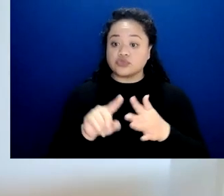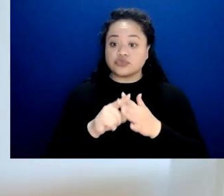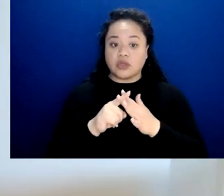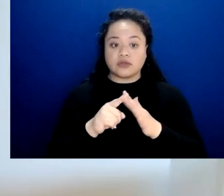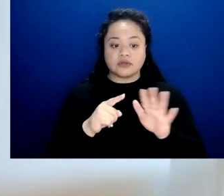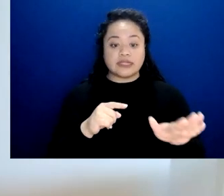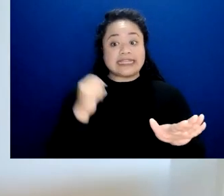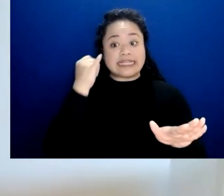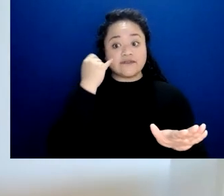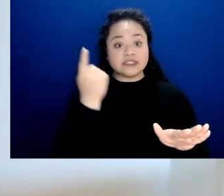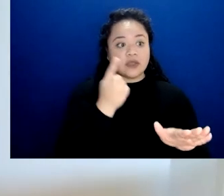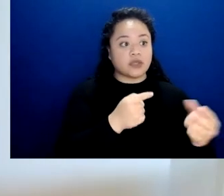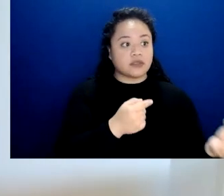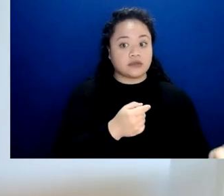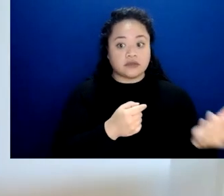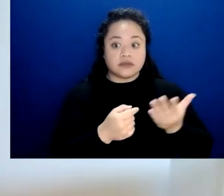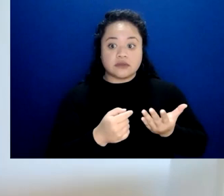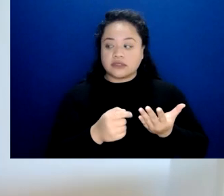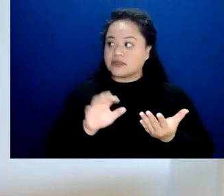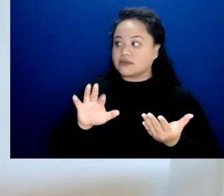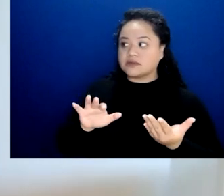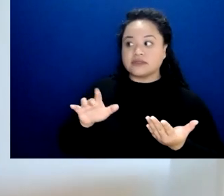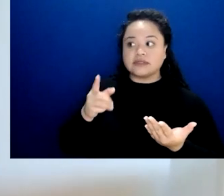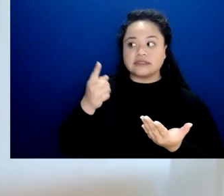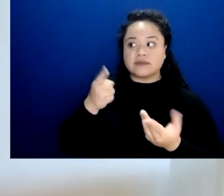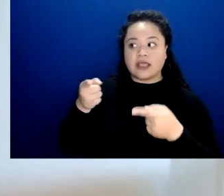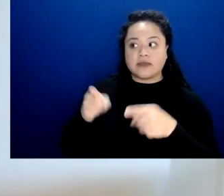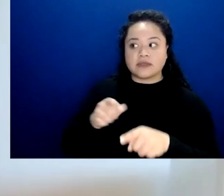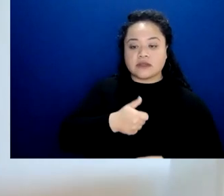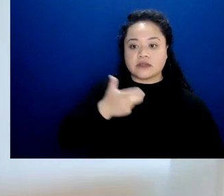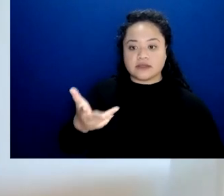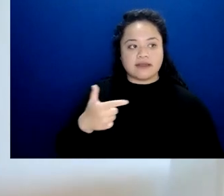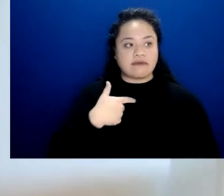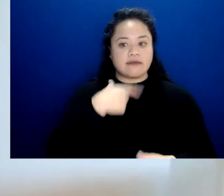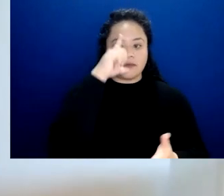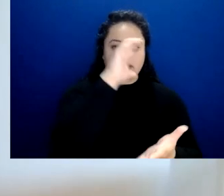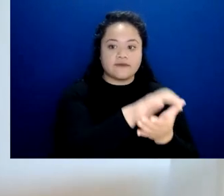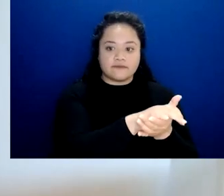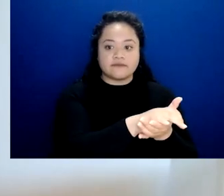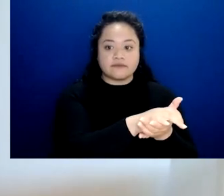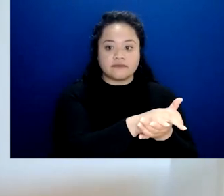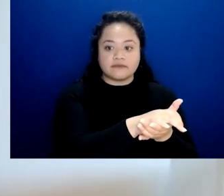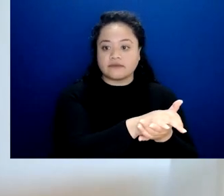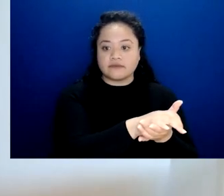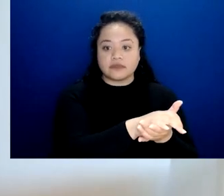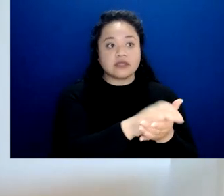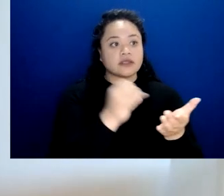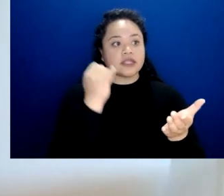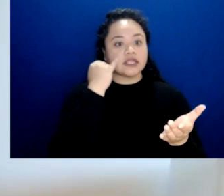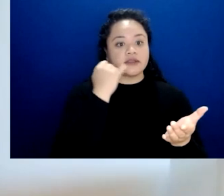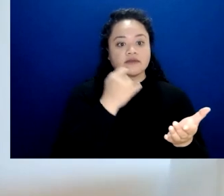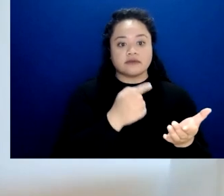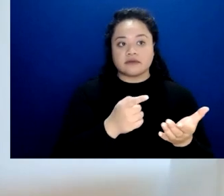something is happening, you believe them. Taking that back to accountability, if someone's telling you your behavior is harmful,